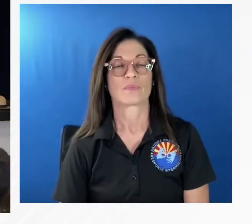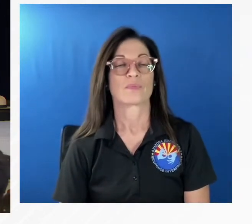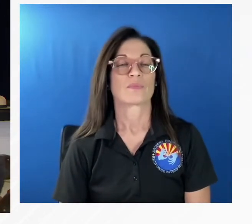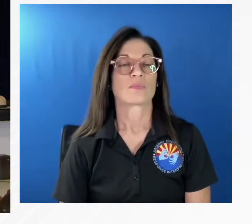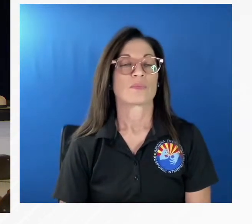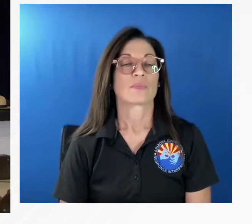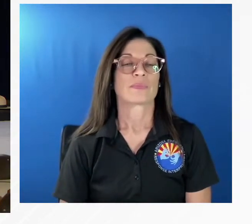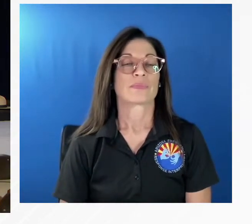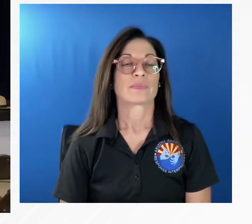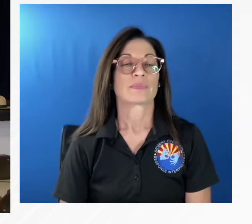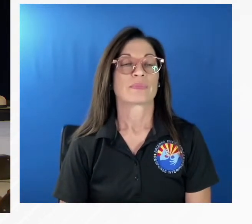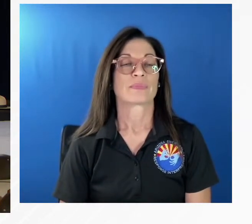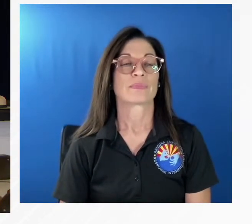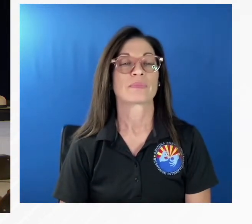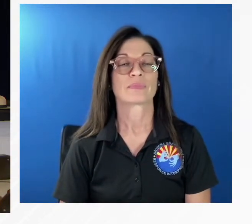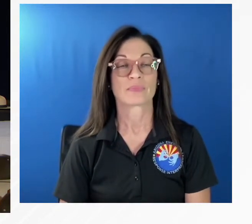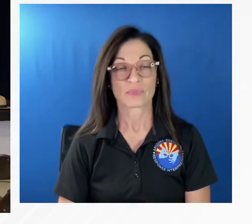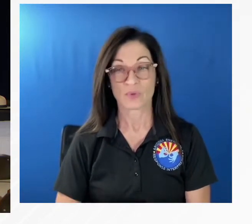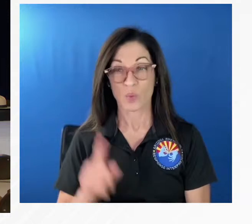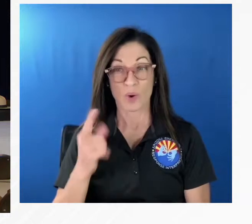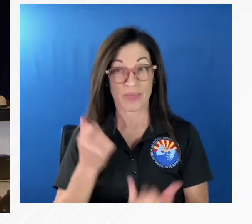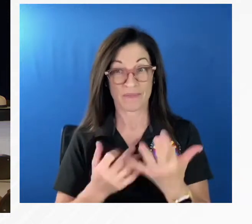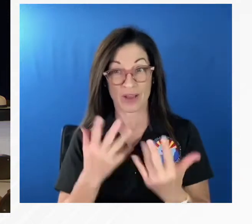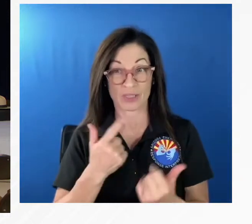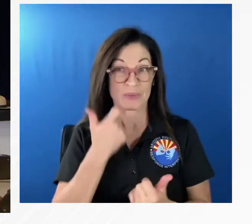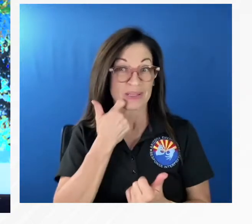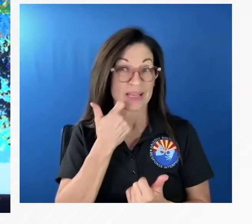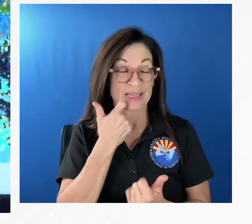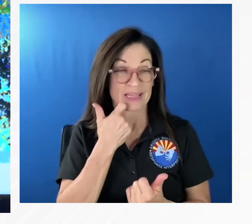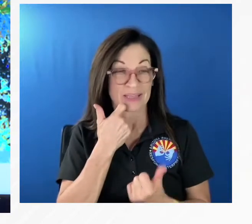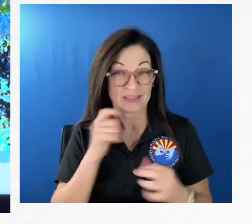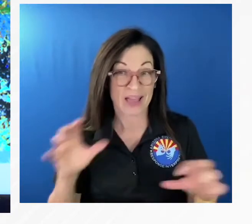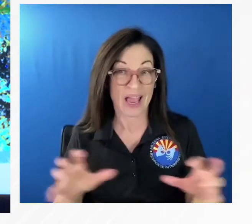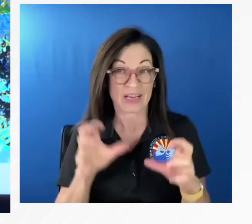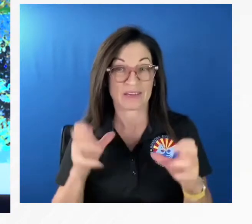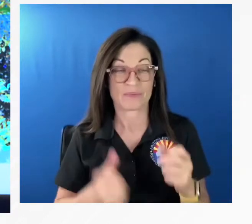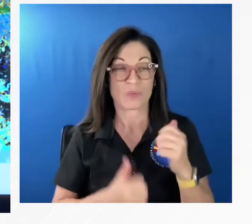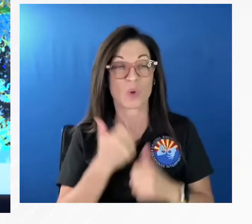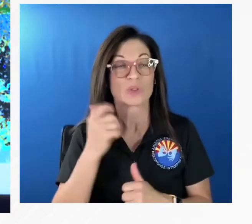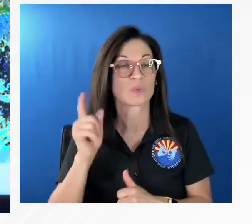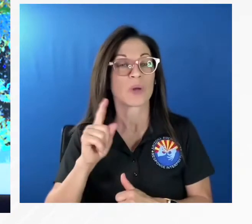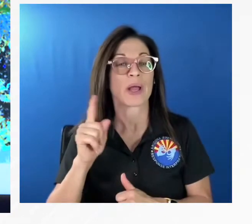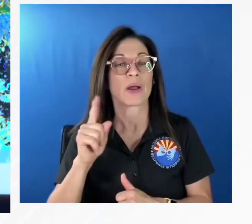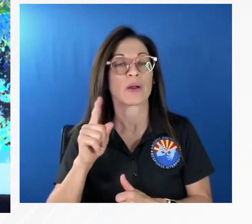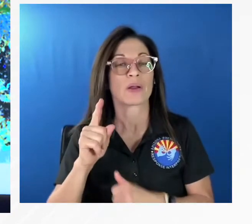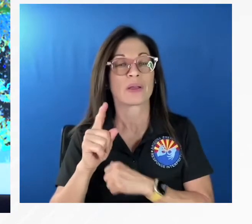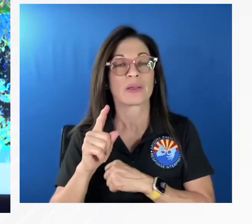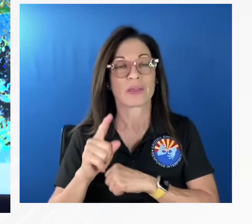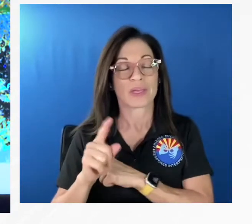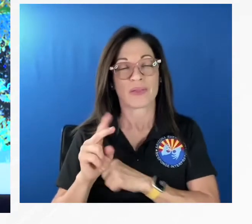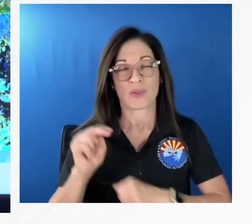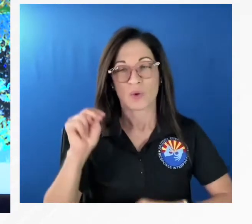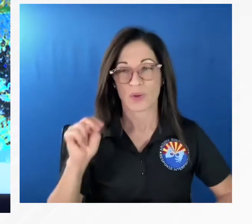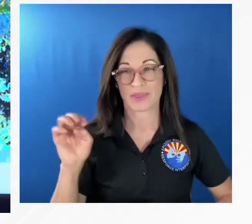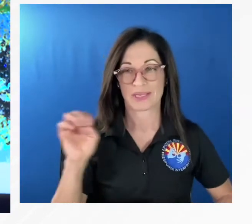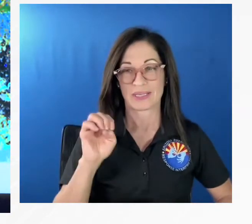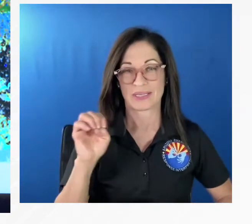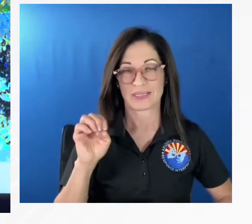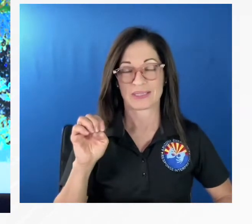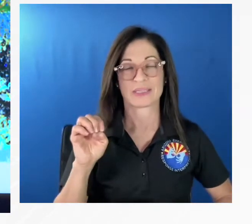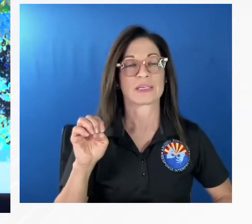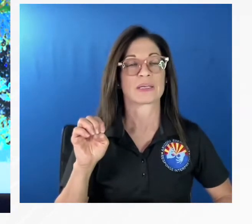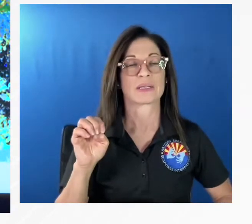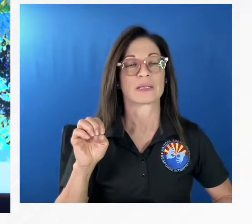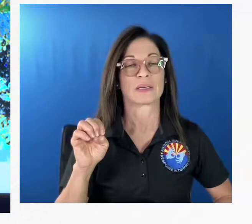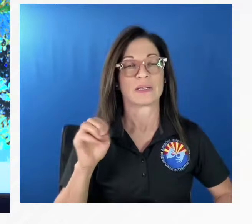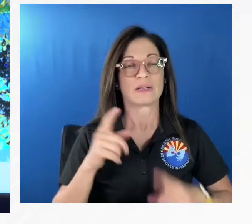burning in the last few days, where the activity is up in this corner in the northeast, moving from